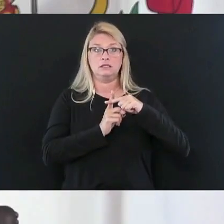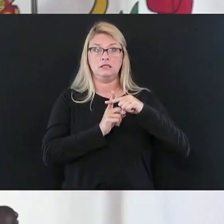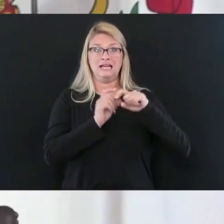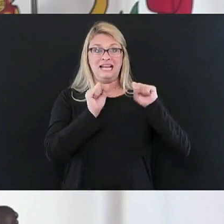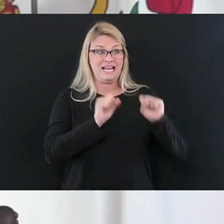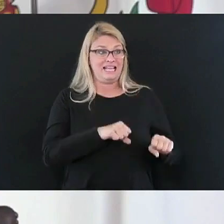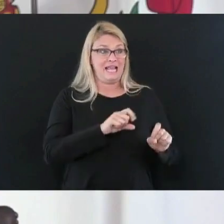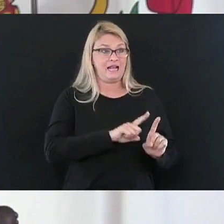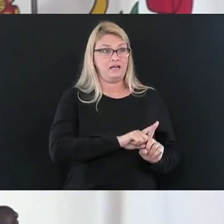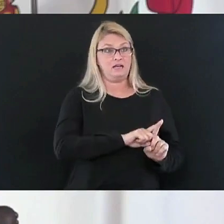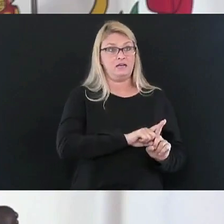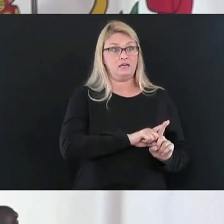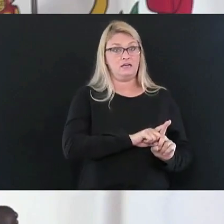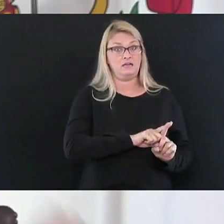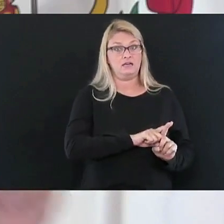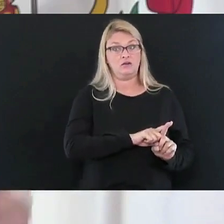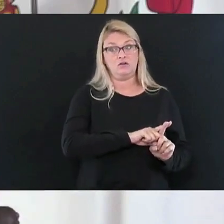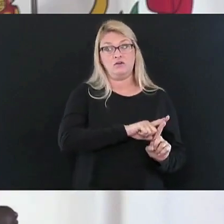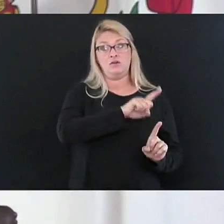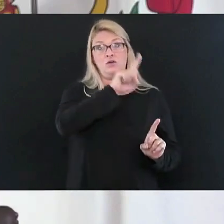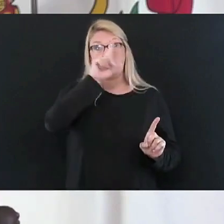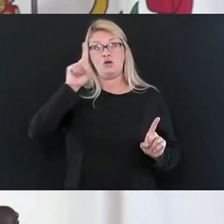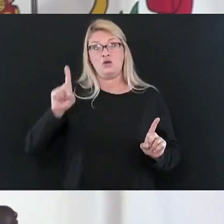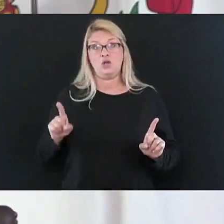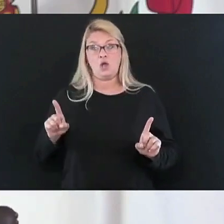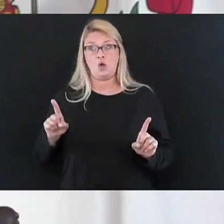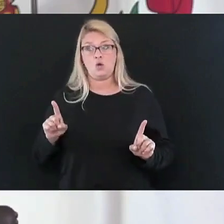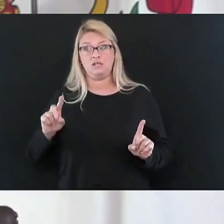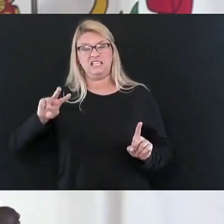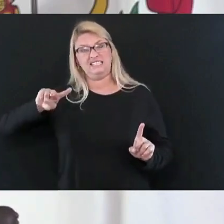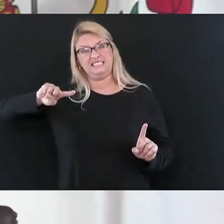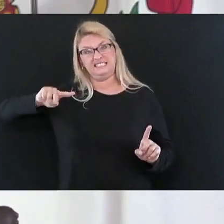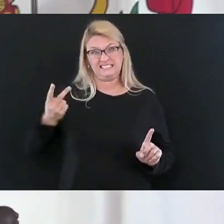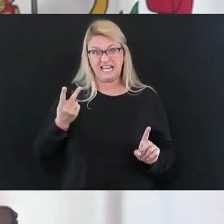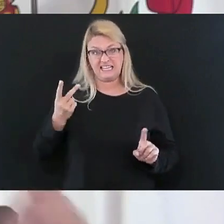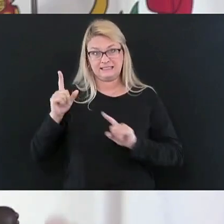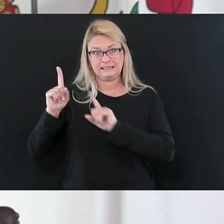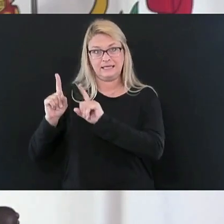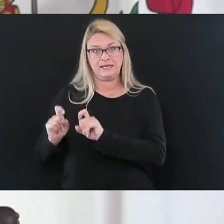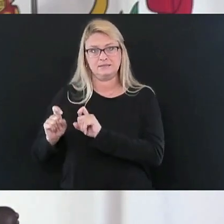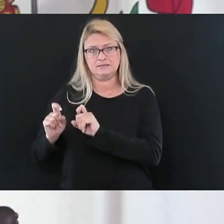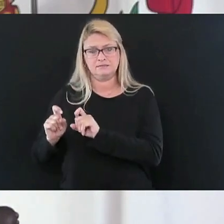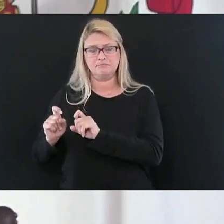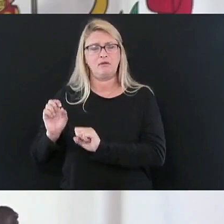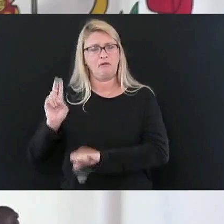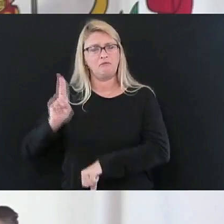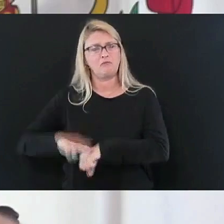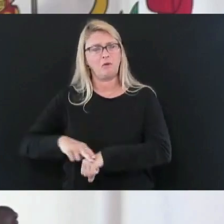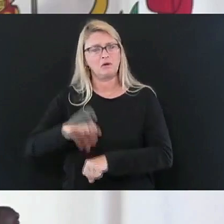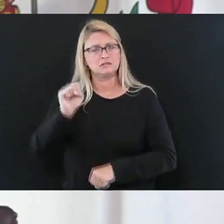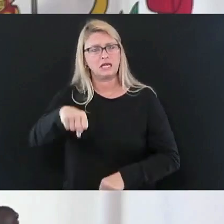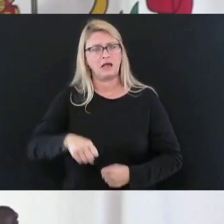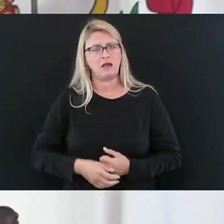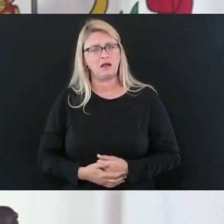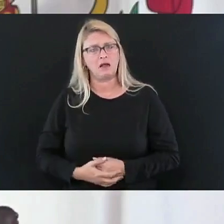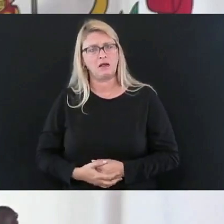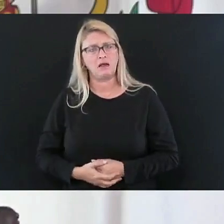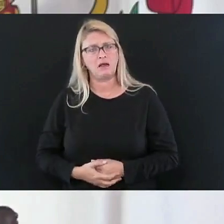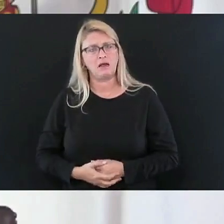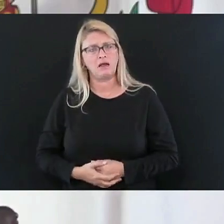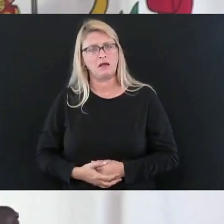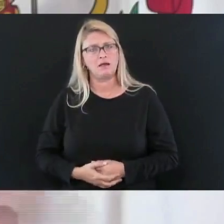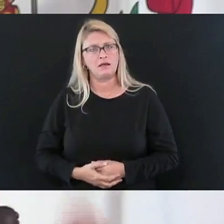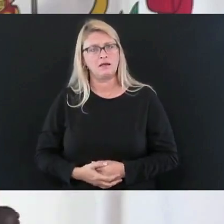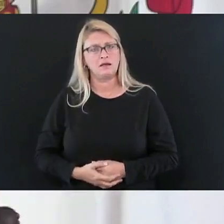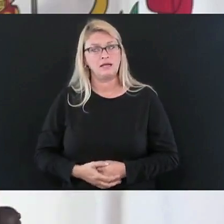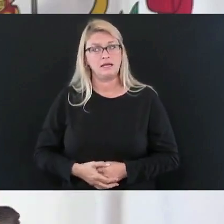test, just in case you're worried about a false positive? Well, of course you can. Of course you can. So you